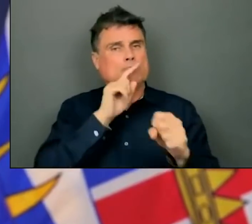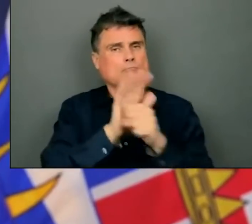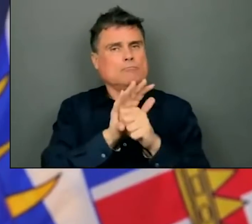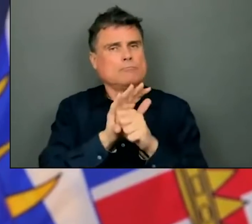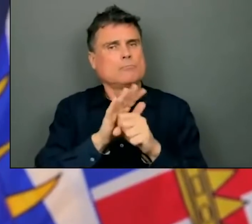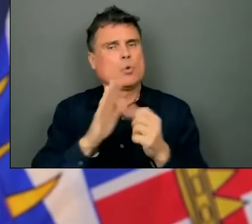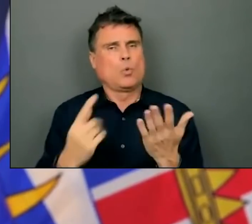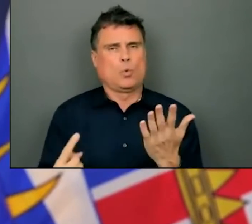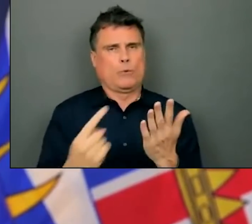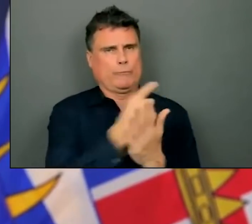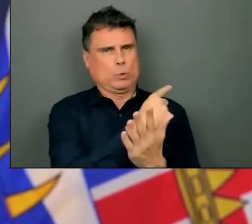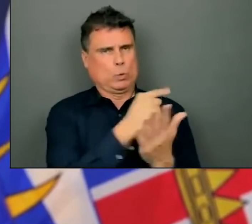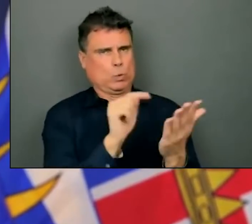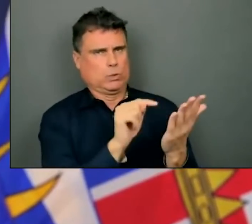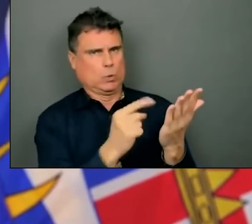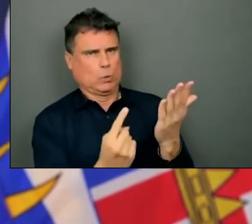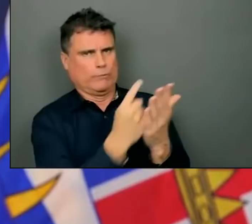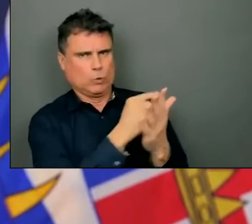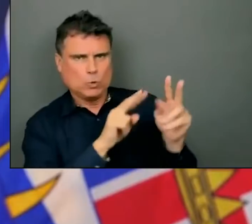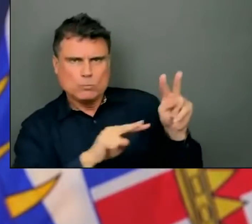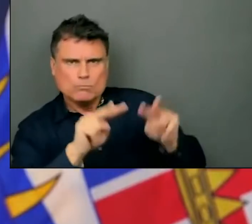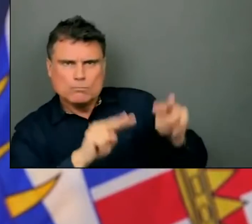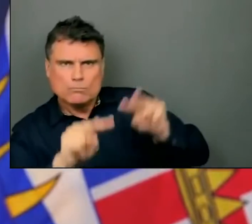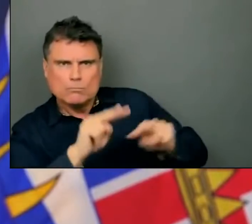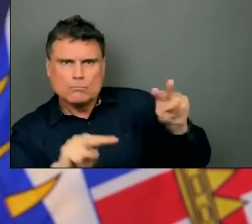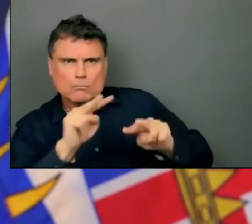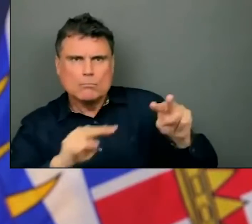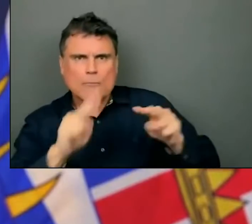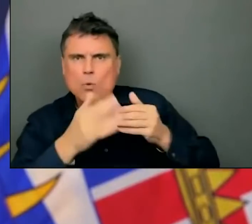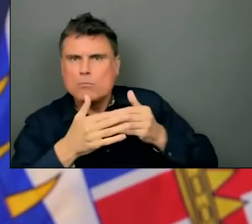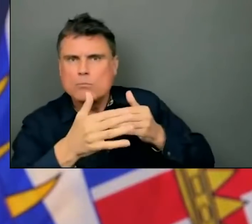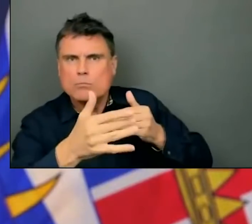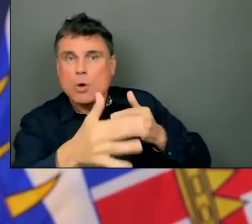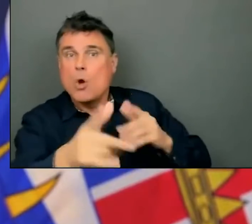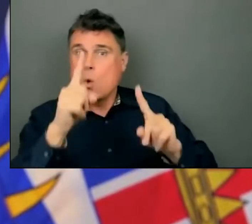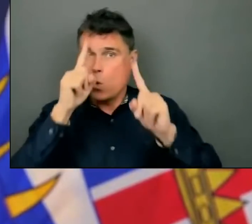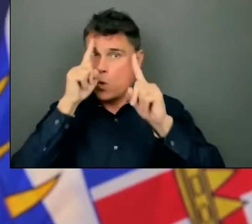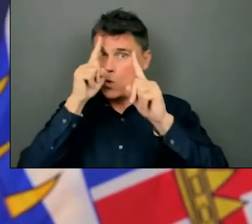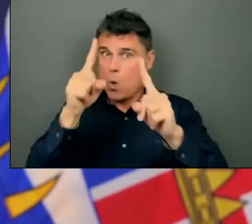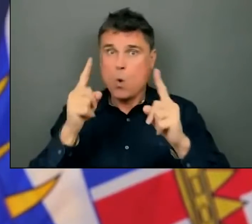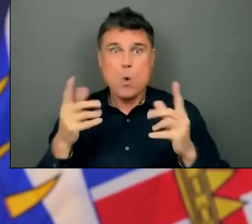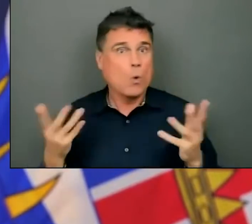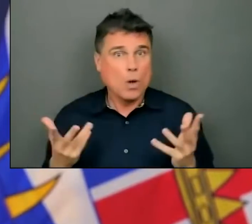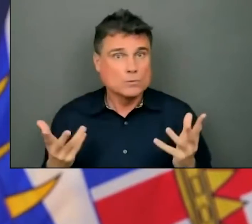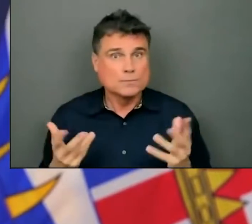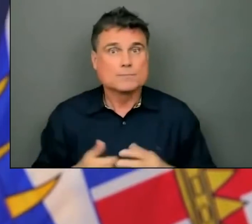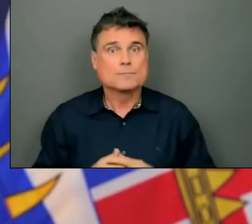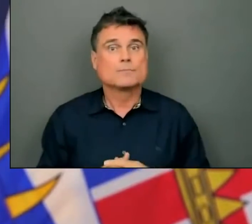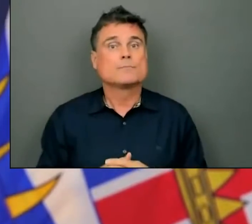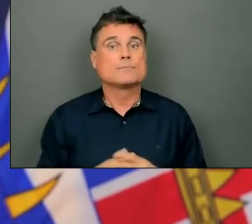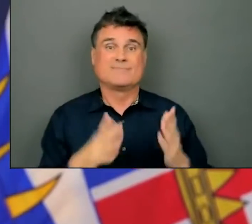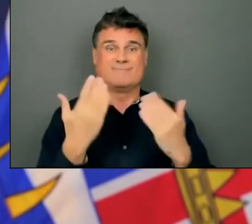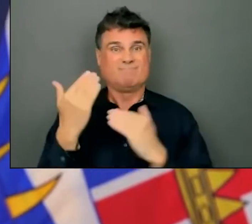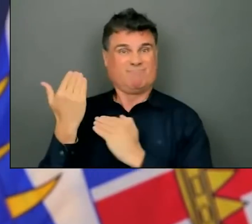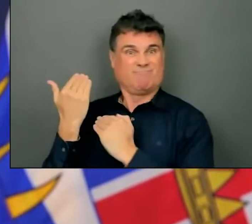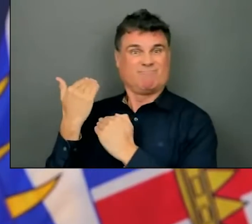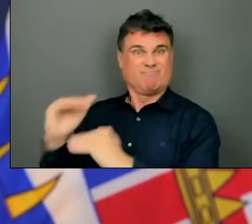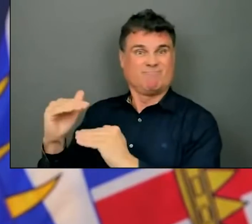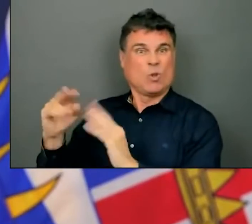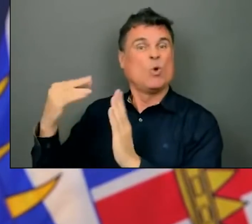the next few weeks with the goal of removing additional measures as soon as we possibly